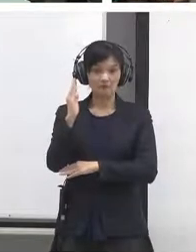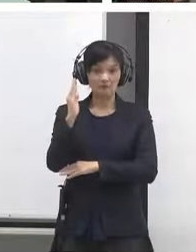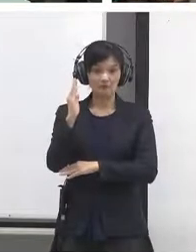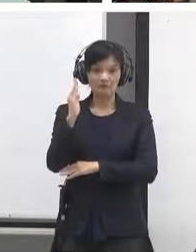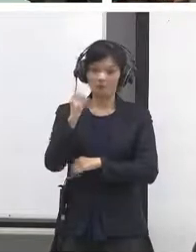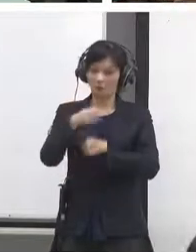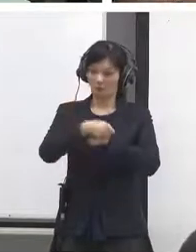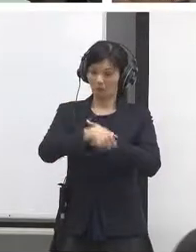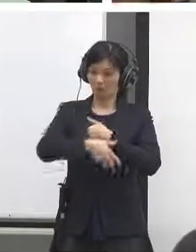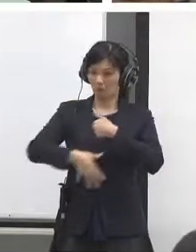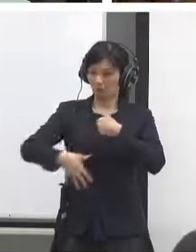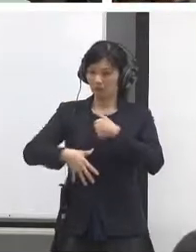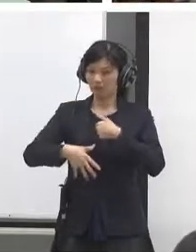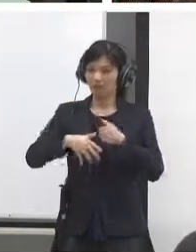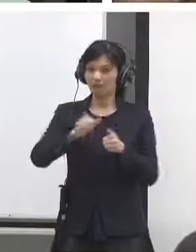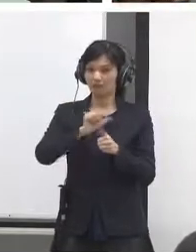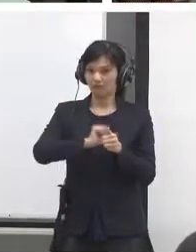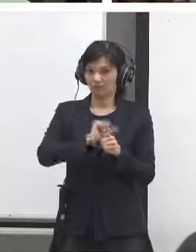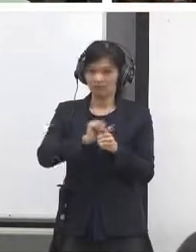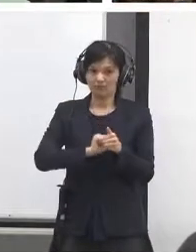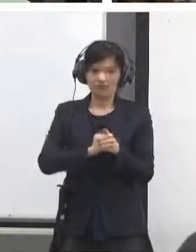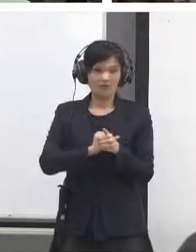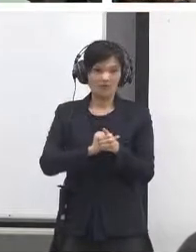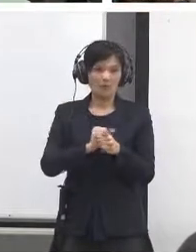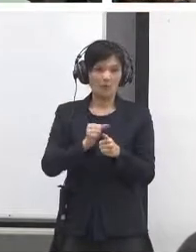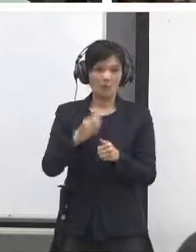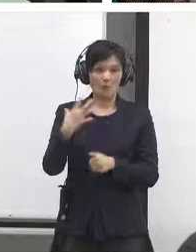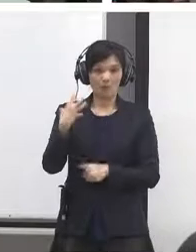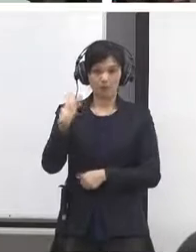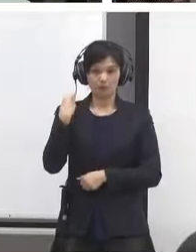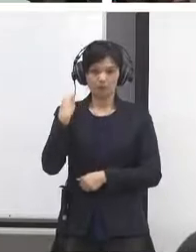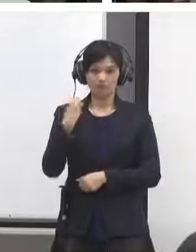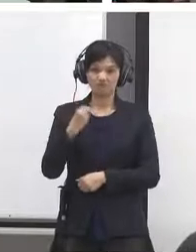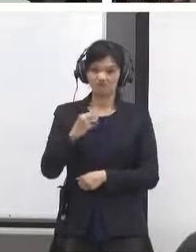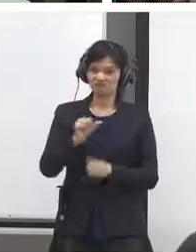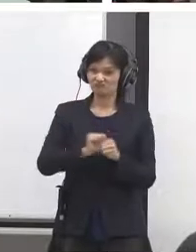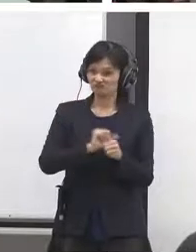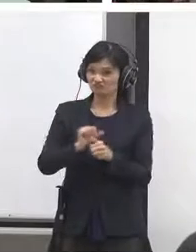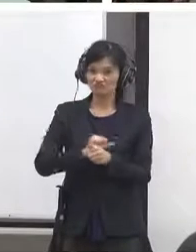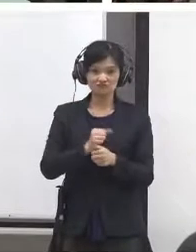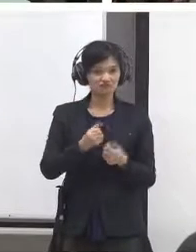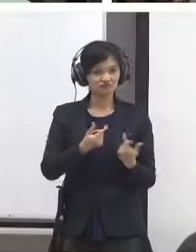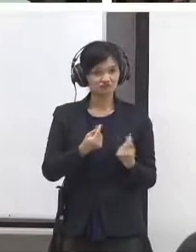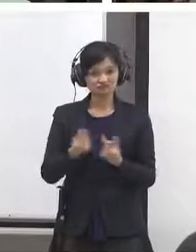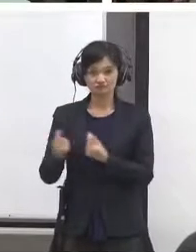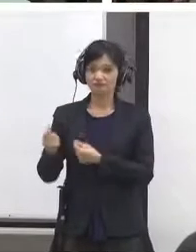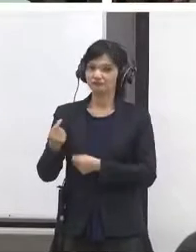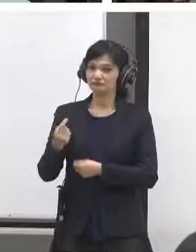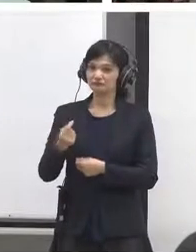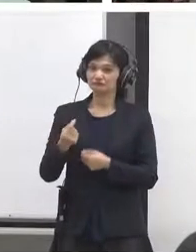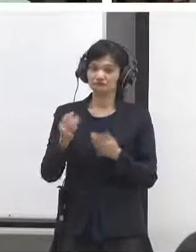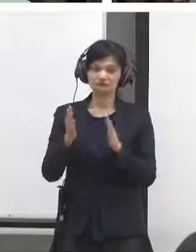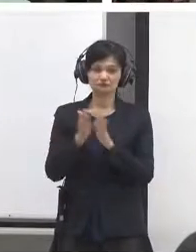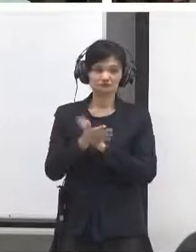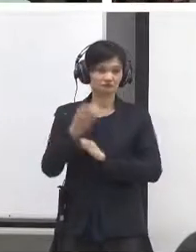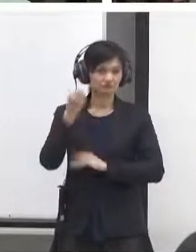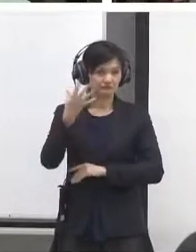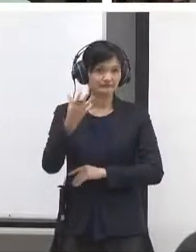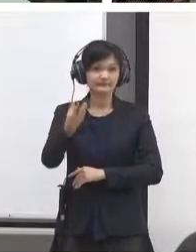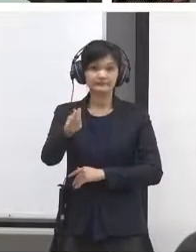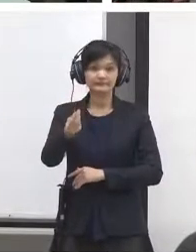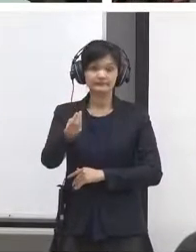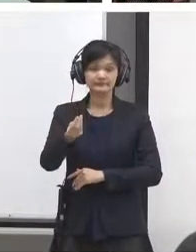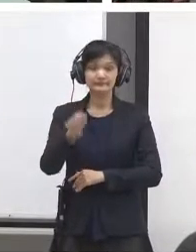and so, you know, squared. But, Audrey Tan, she is